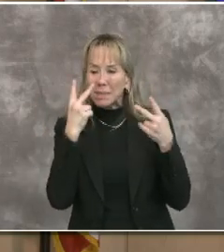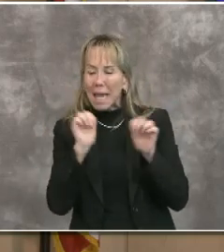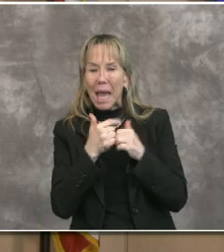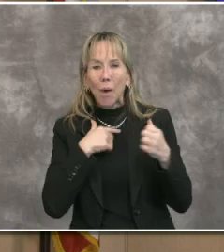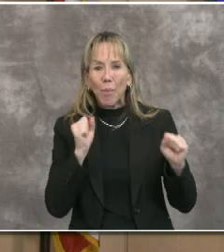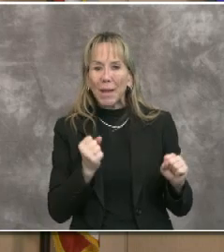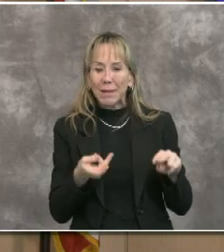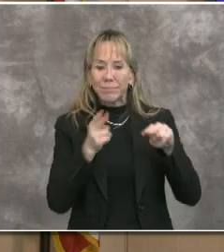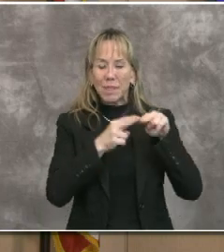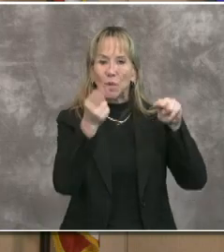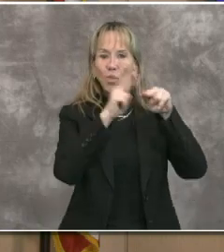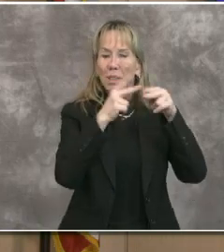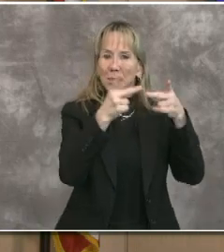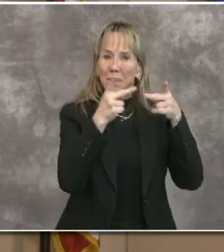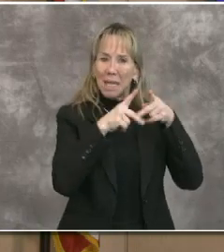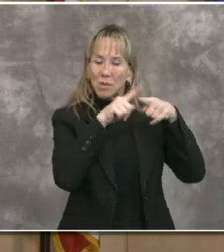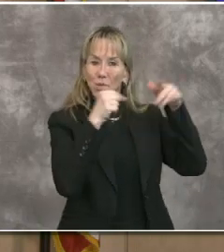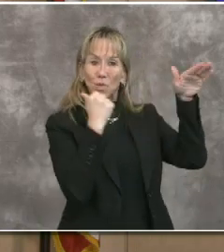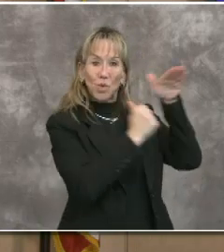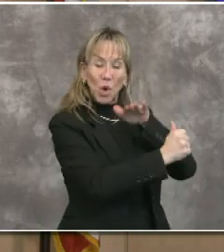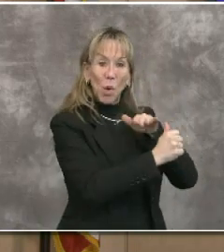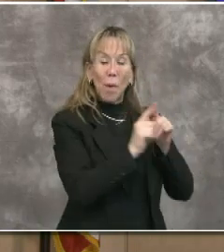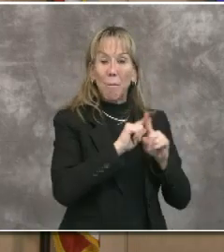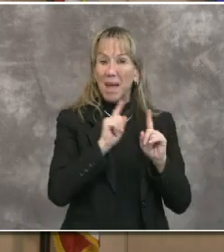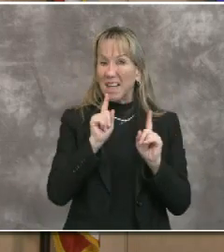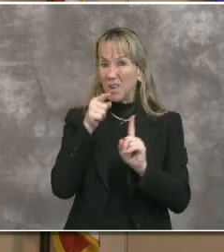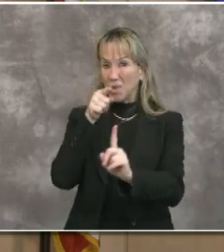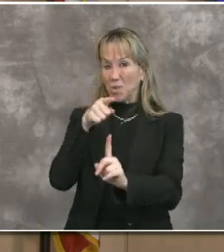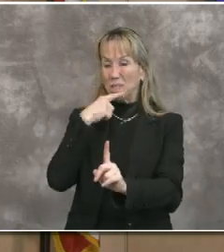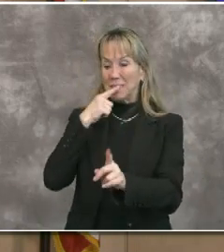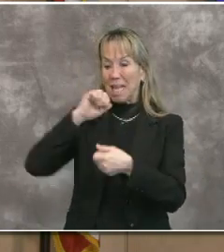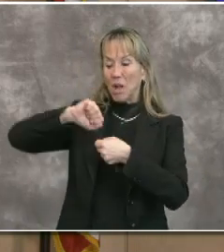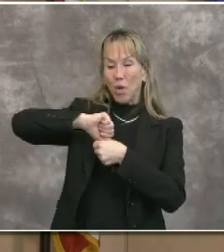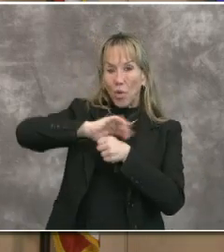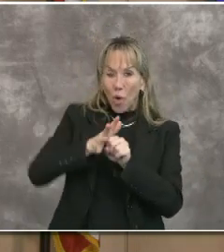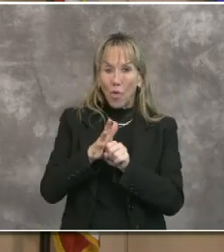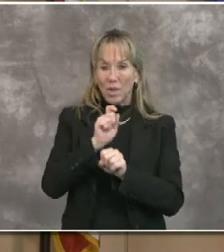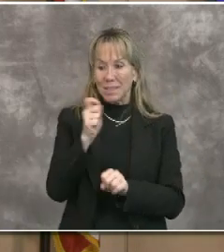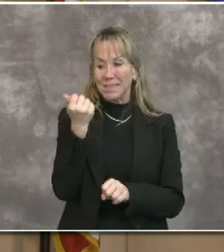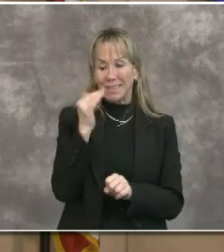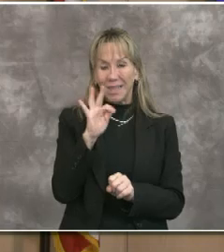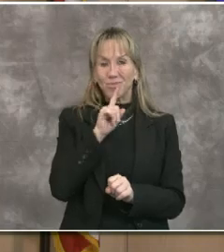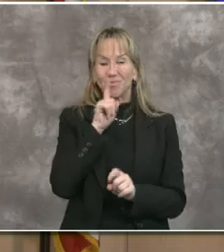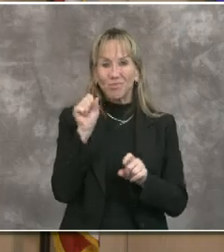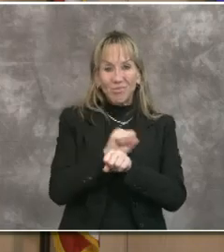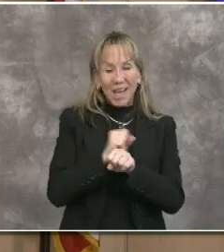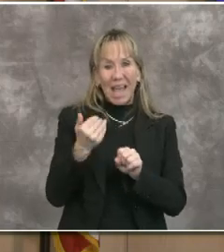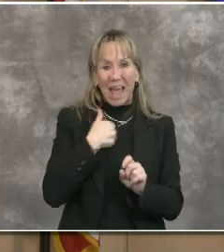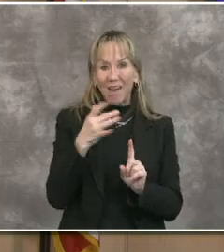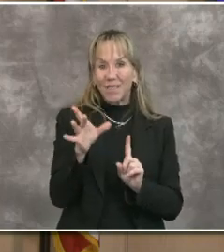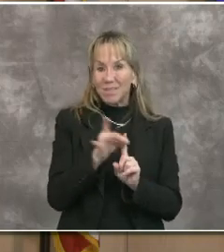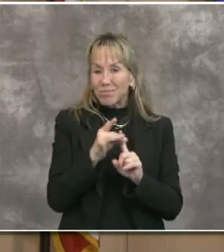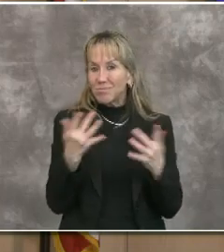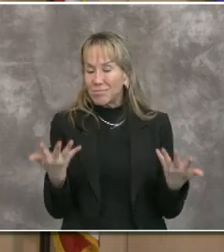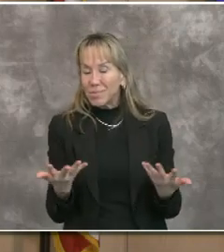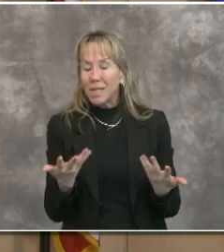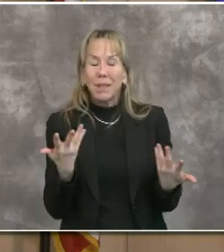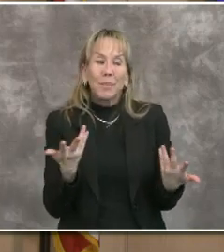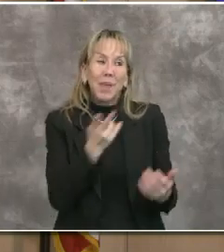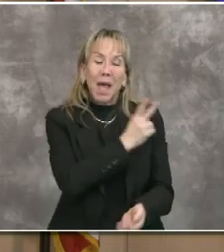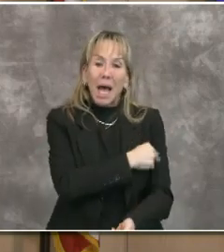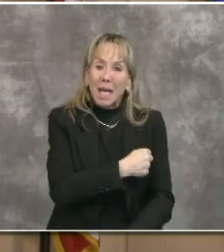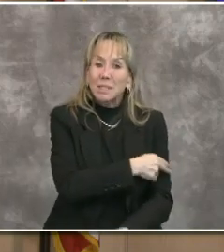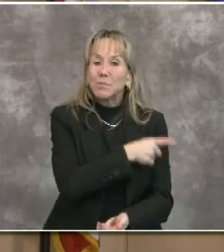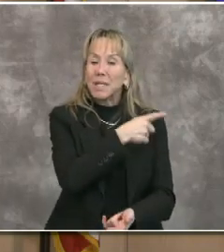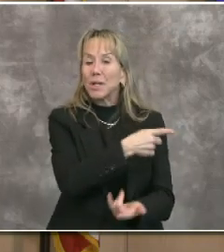and capacity. But as it relates to COVID positive unsheltered individuals, whether it be a hospital, a public health motel room, or the